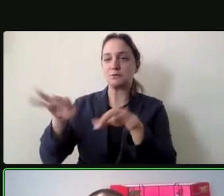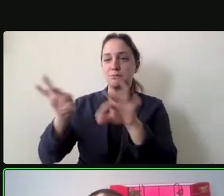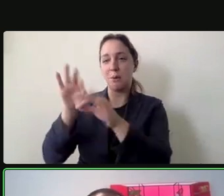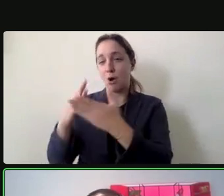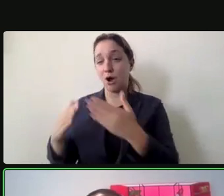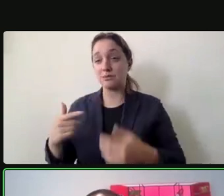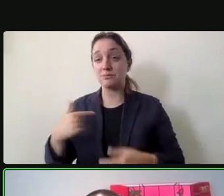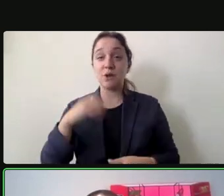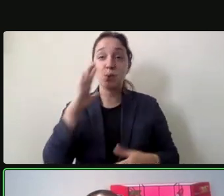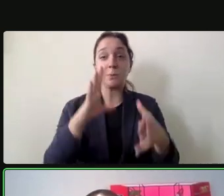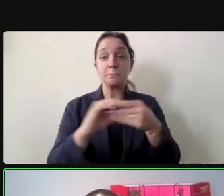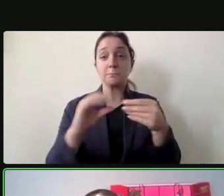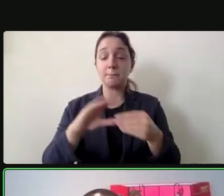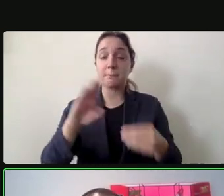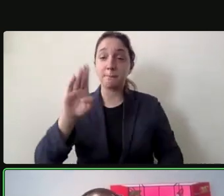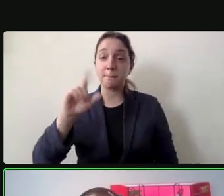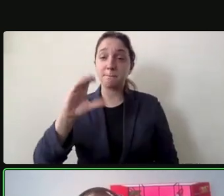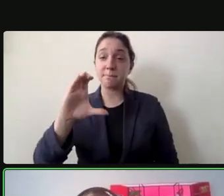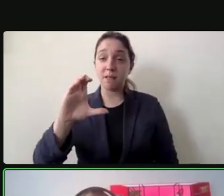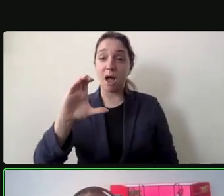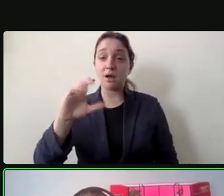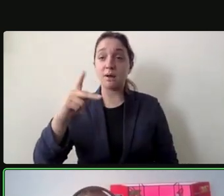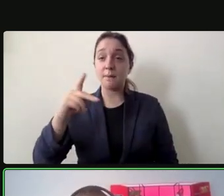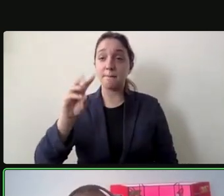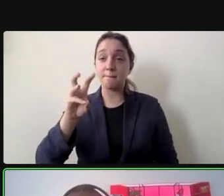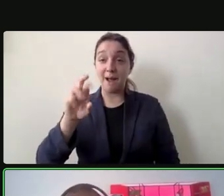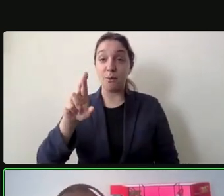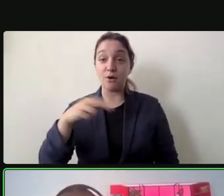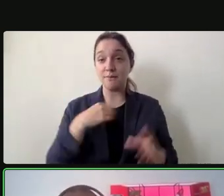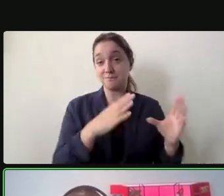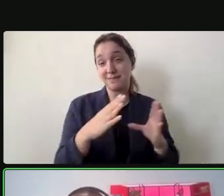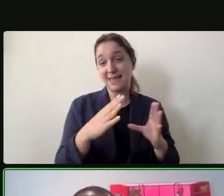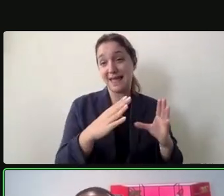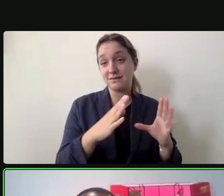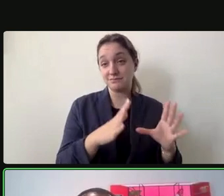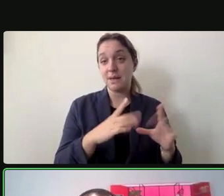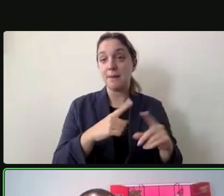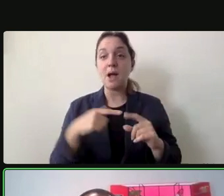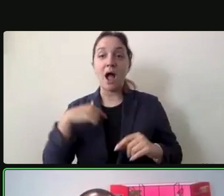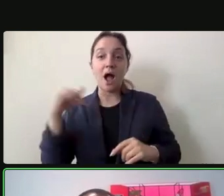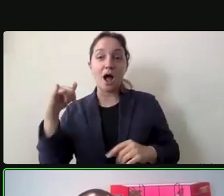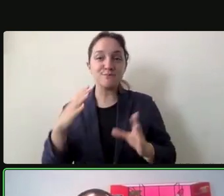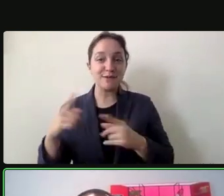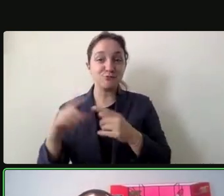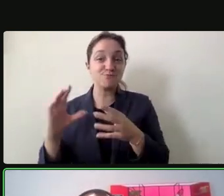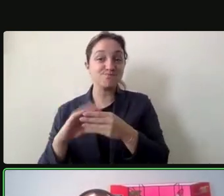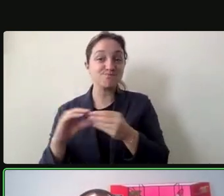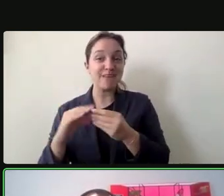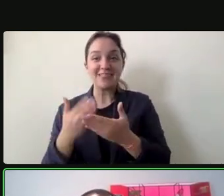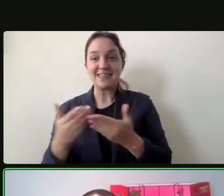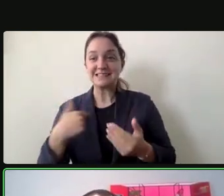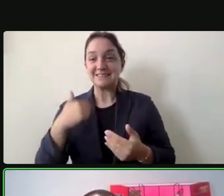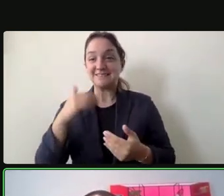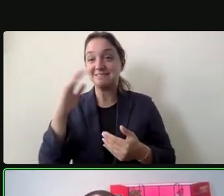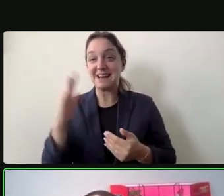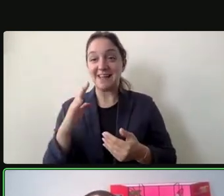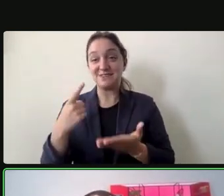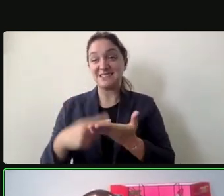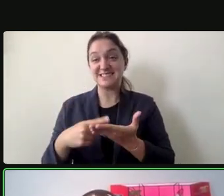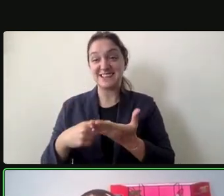about BlocPower, but I'm actually gonna talk and share some things with you all that we've never spoken about publicly